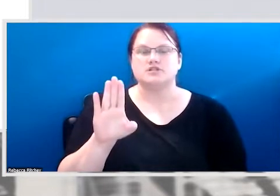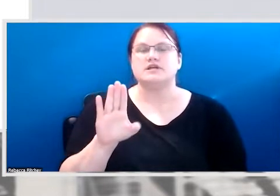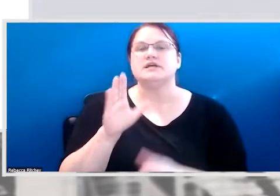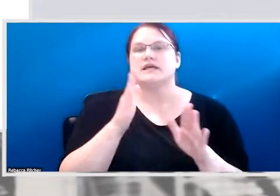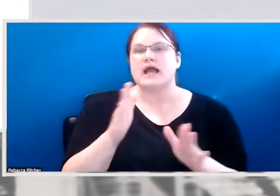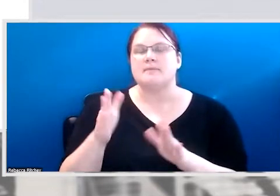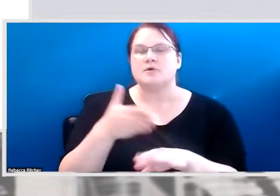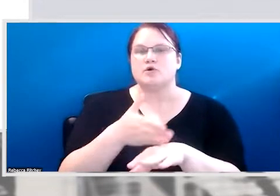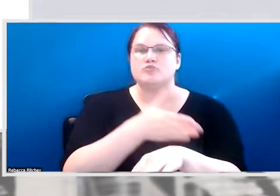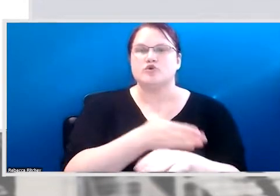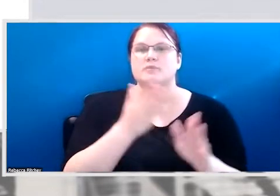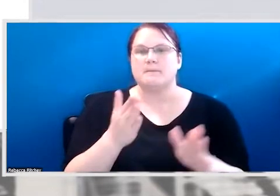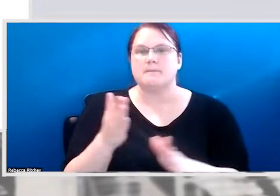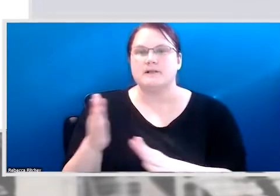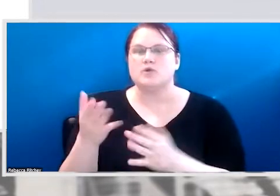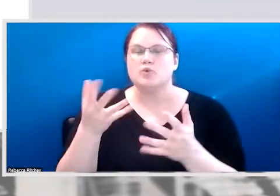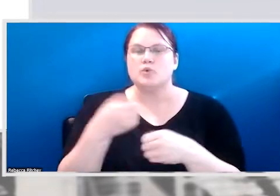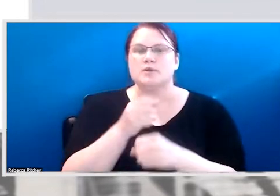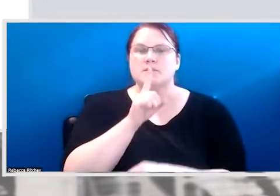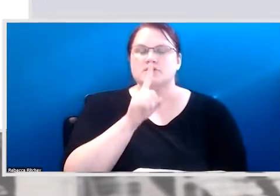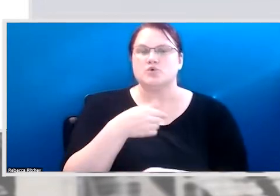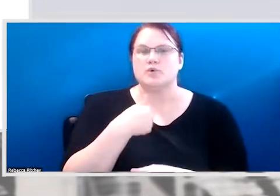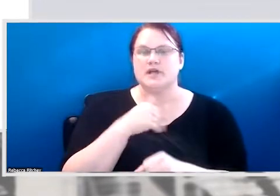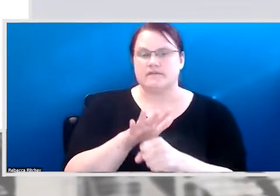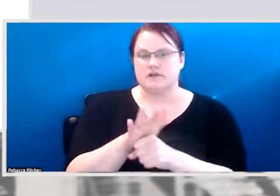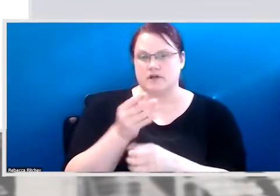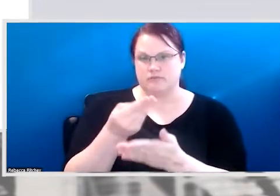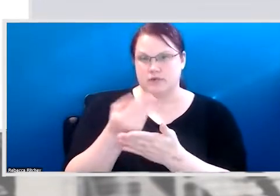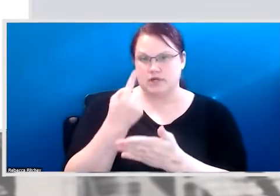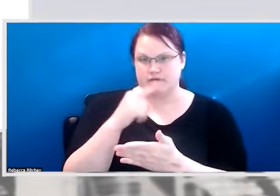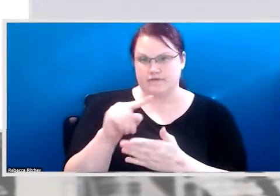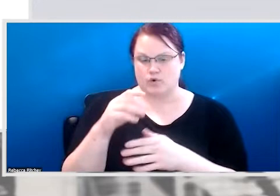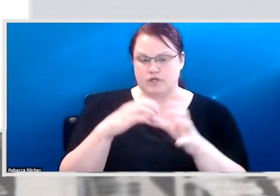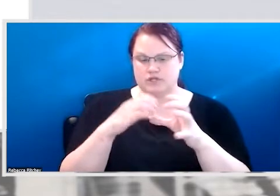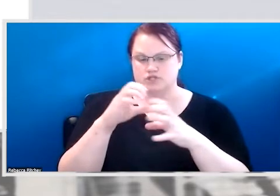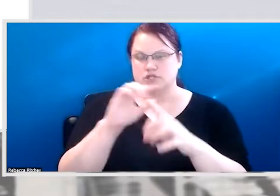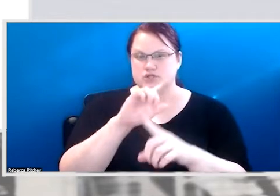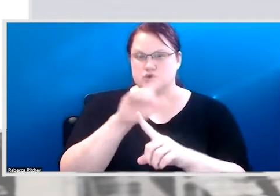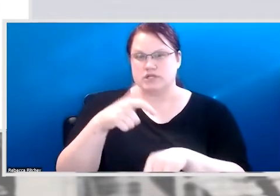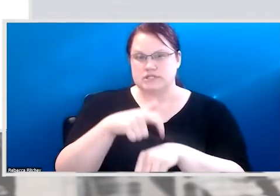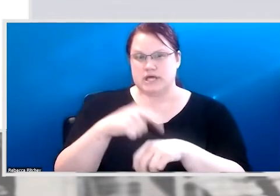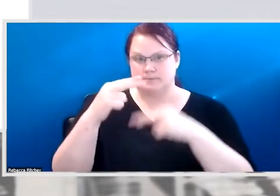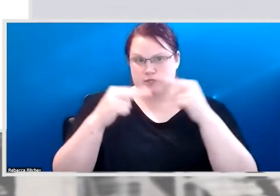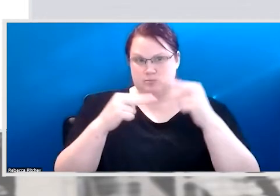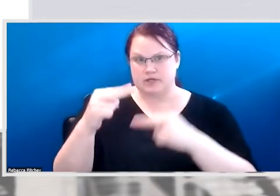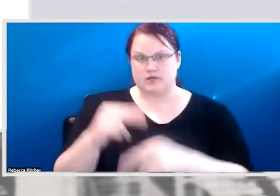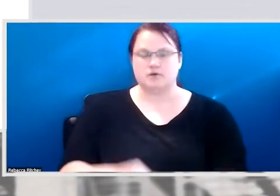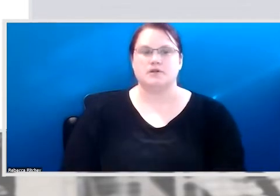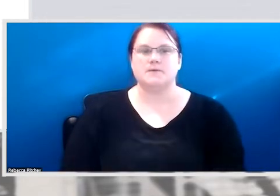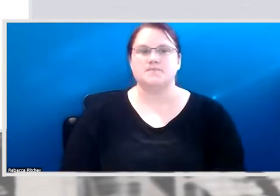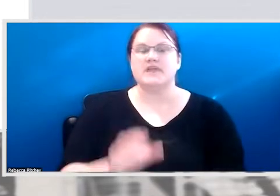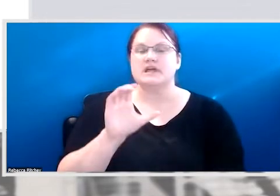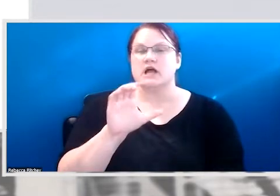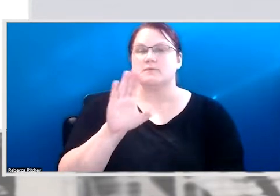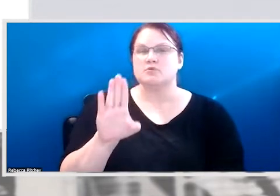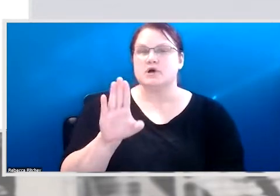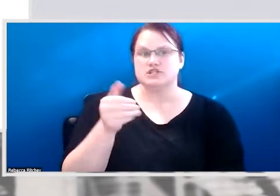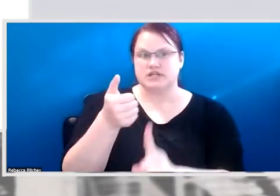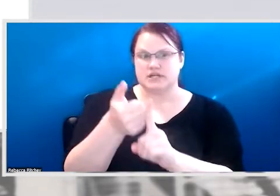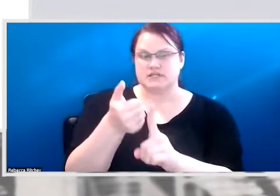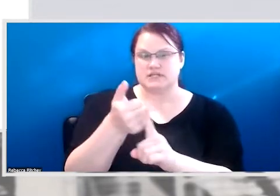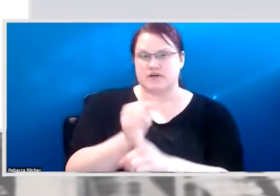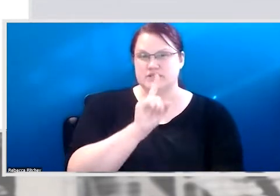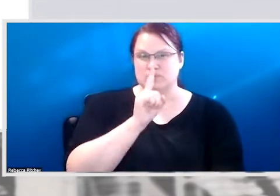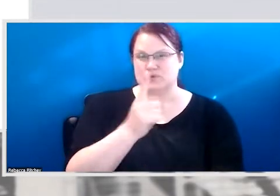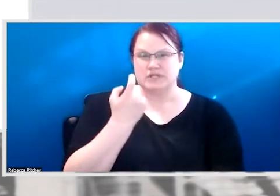same years. So we want to make sure that we have enough funds for construction when it gets time to build. The capital budget itself, if you think about it, is really